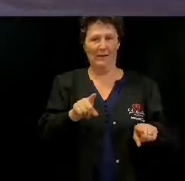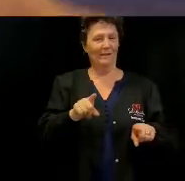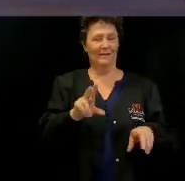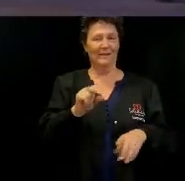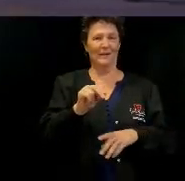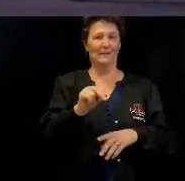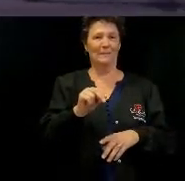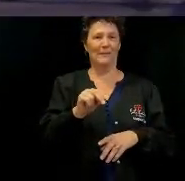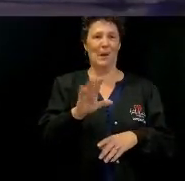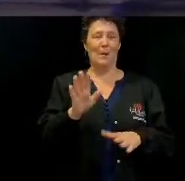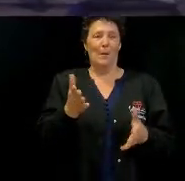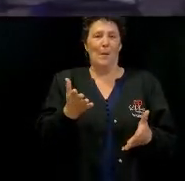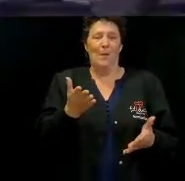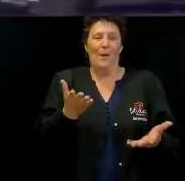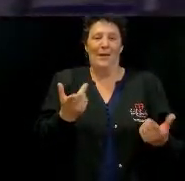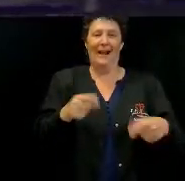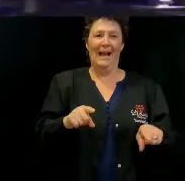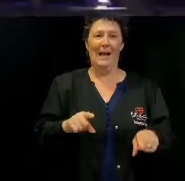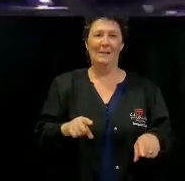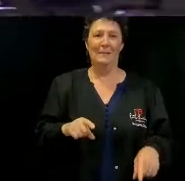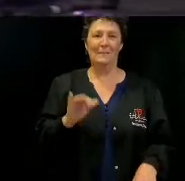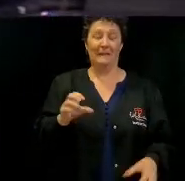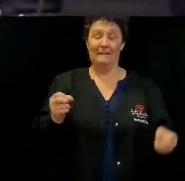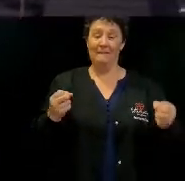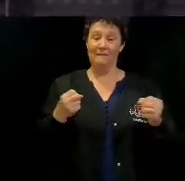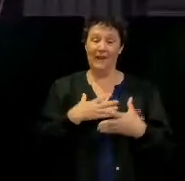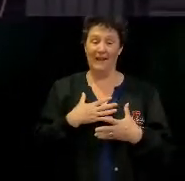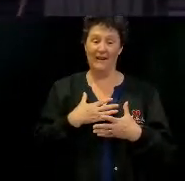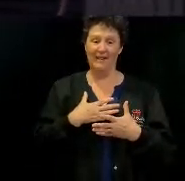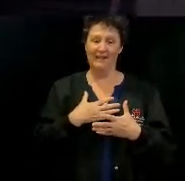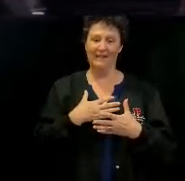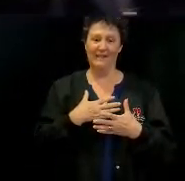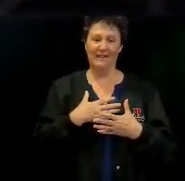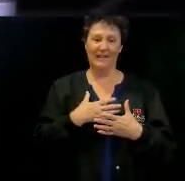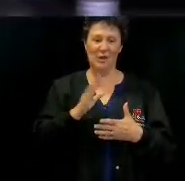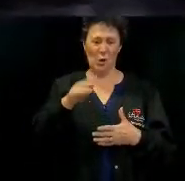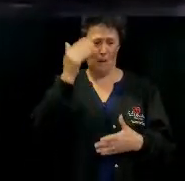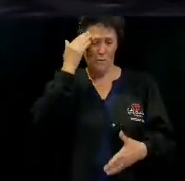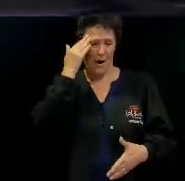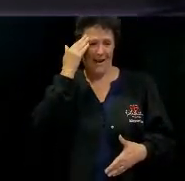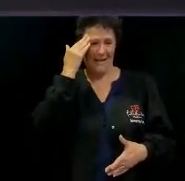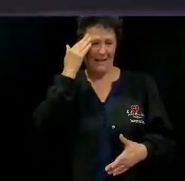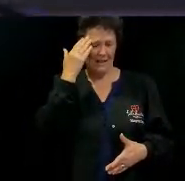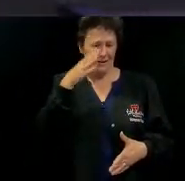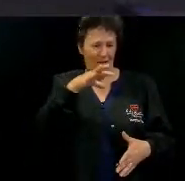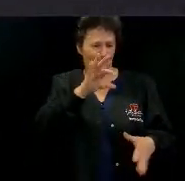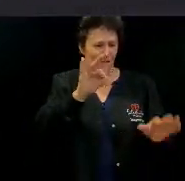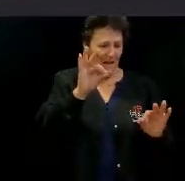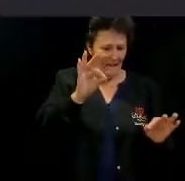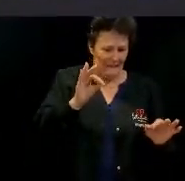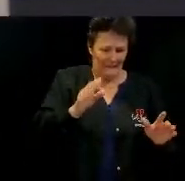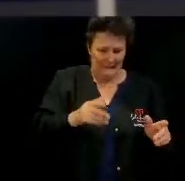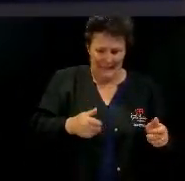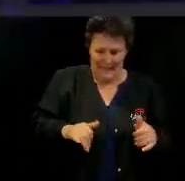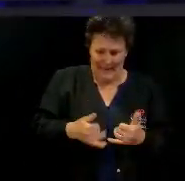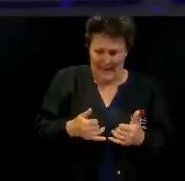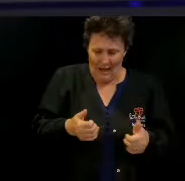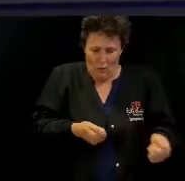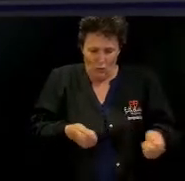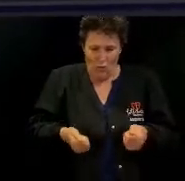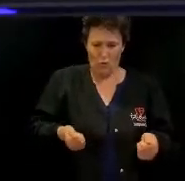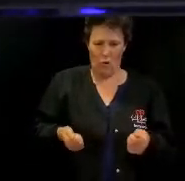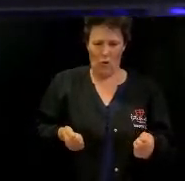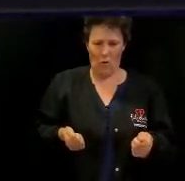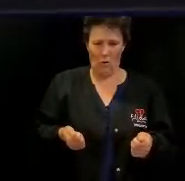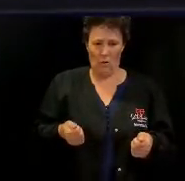But what it is that fear, your amygdala, your brain is trying to find a handle and try to get in control.